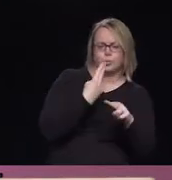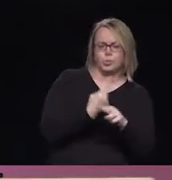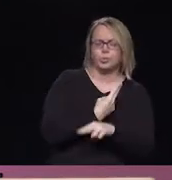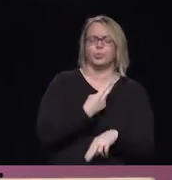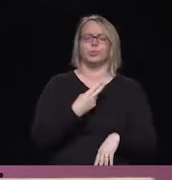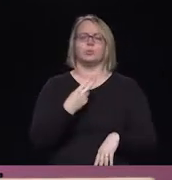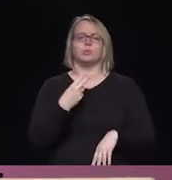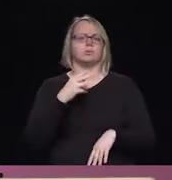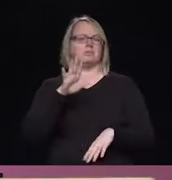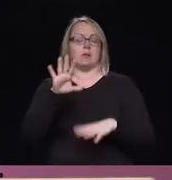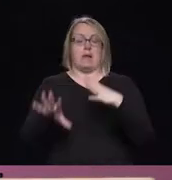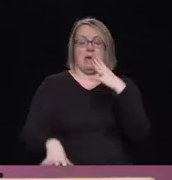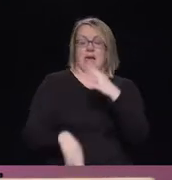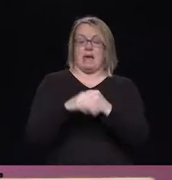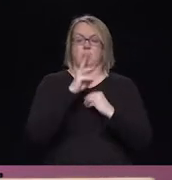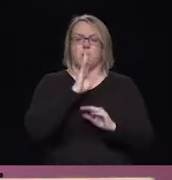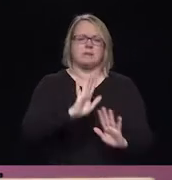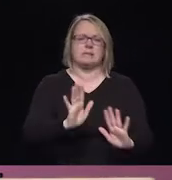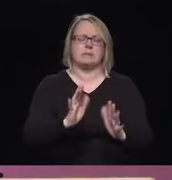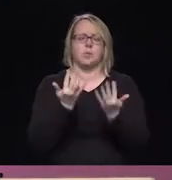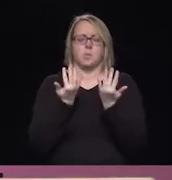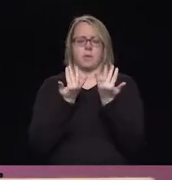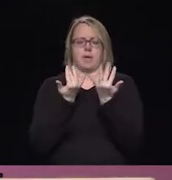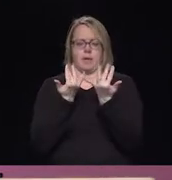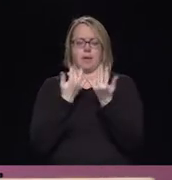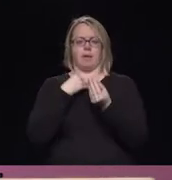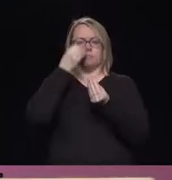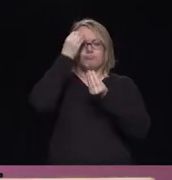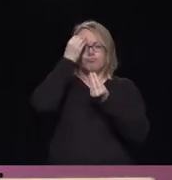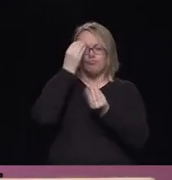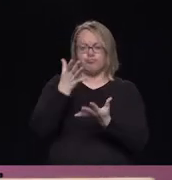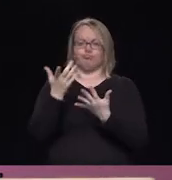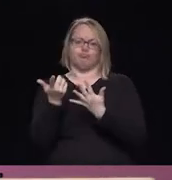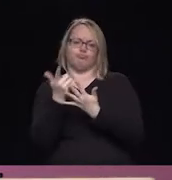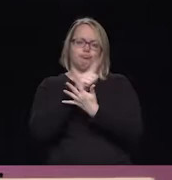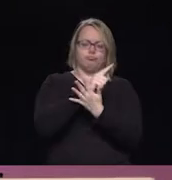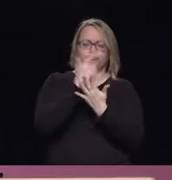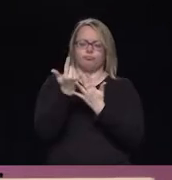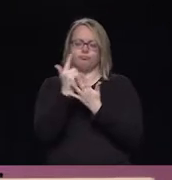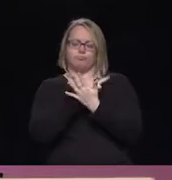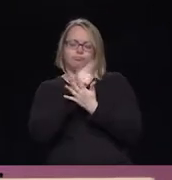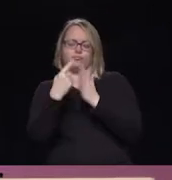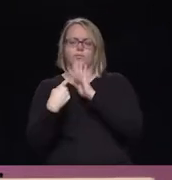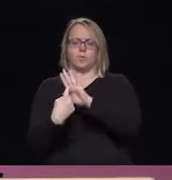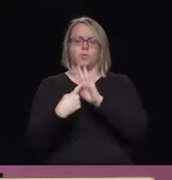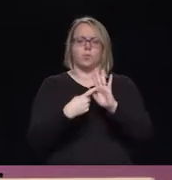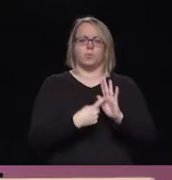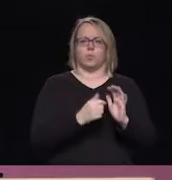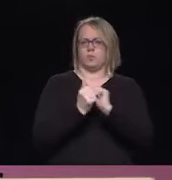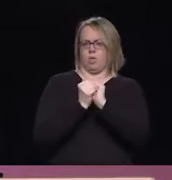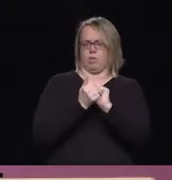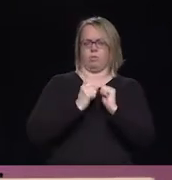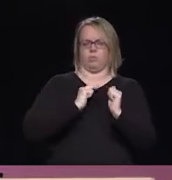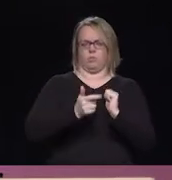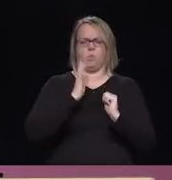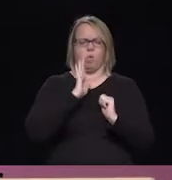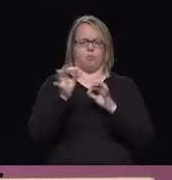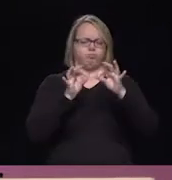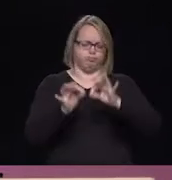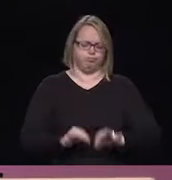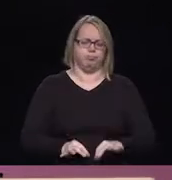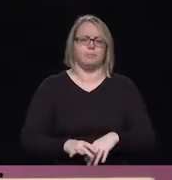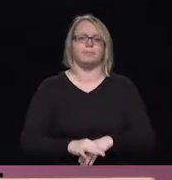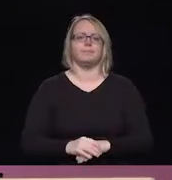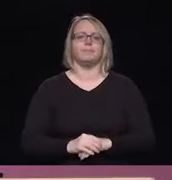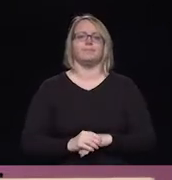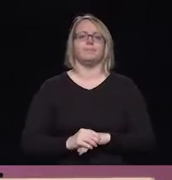you to our family of brushes. Every painting we use a different set of brushes. Today we're going to be